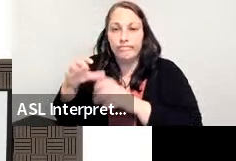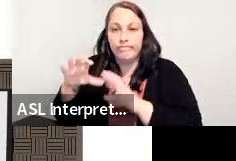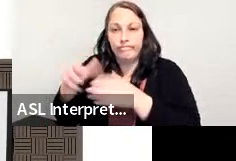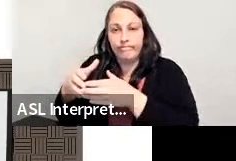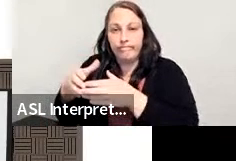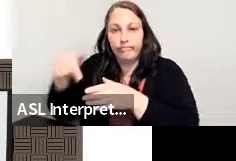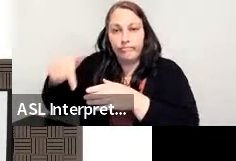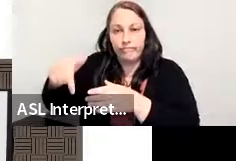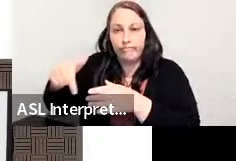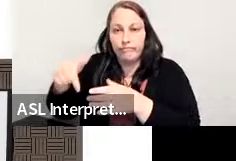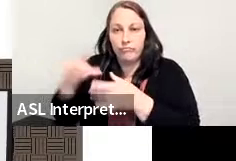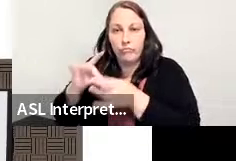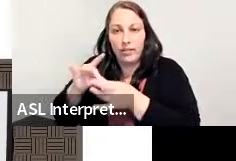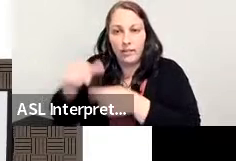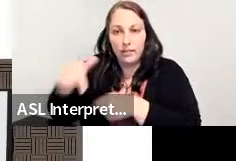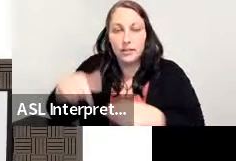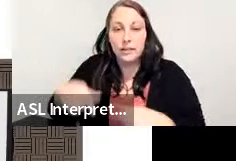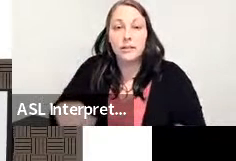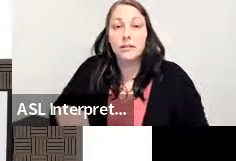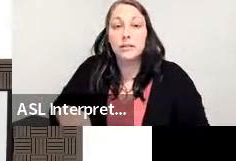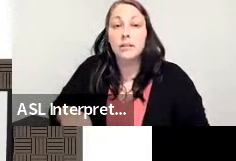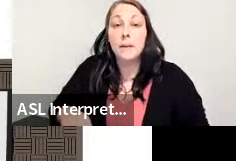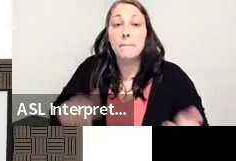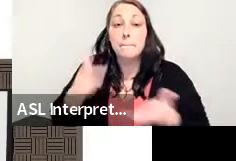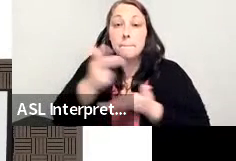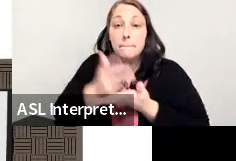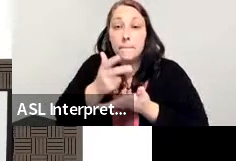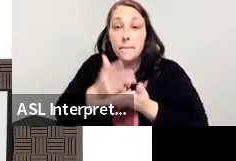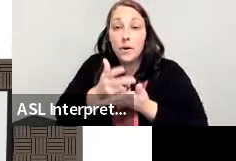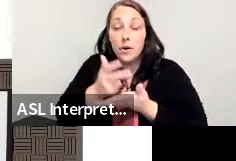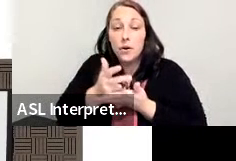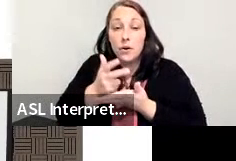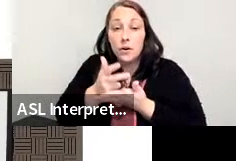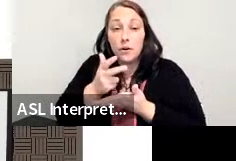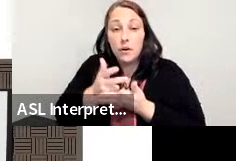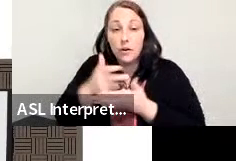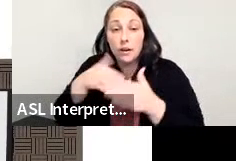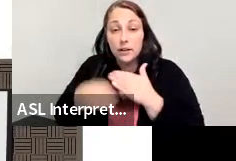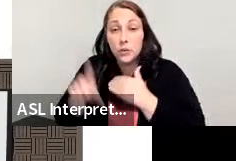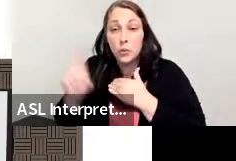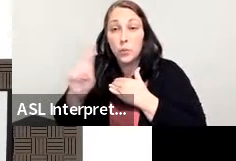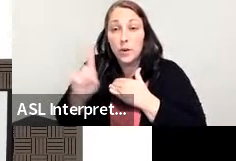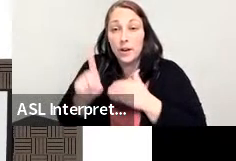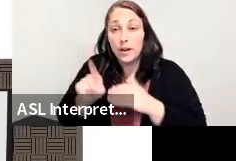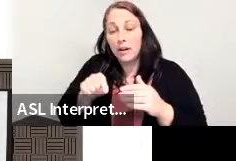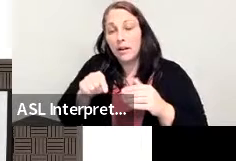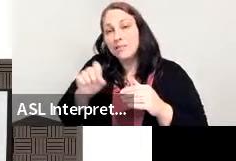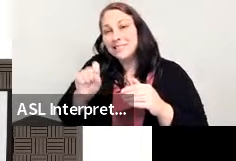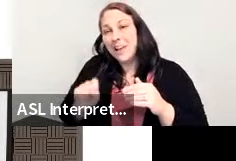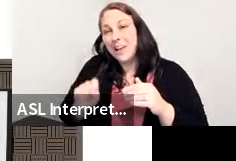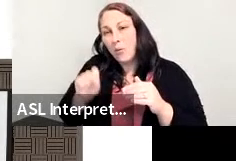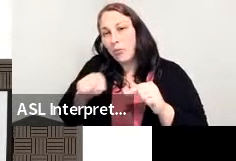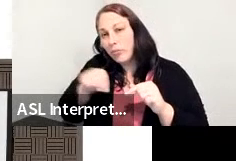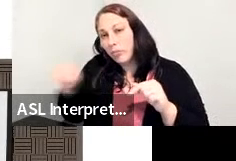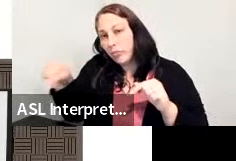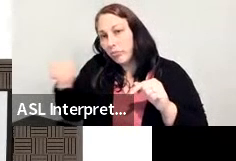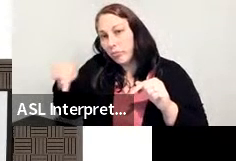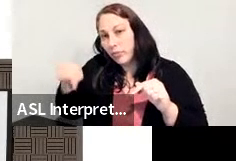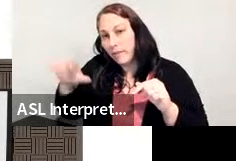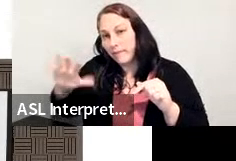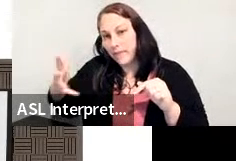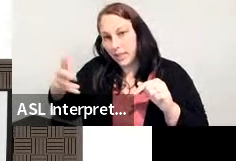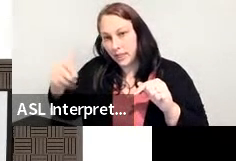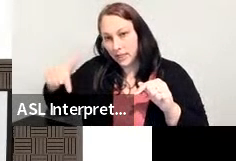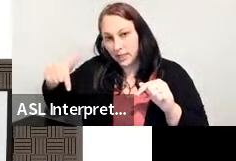The parking entrance is towards the south here on 5th Street. And just to reiterate, the lobbies in the